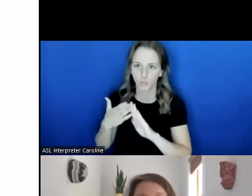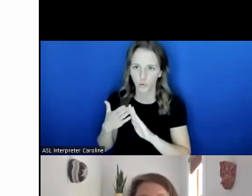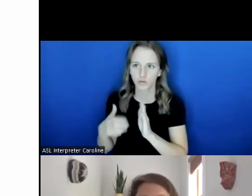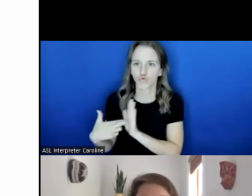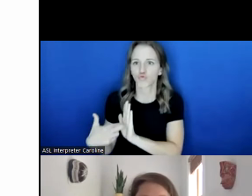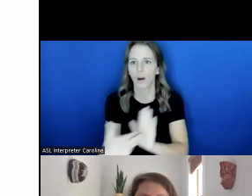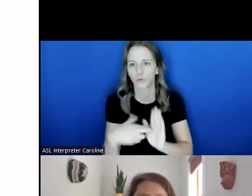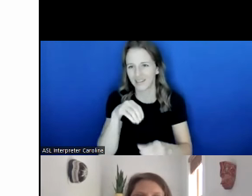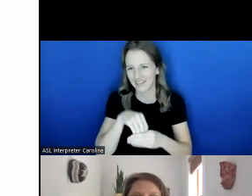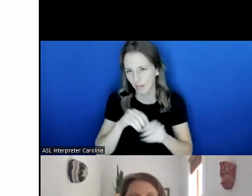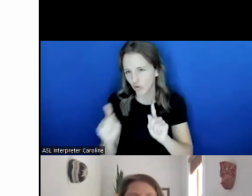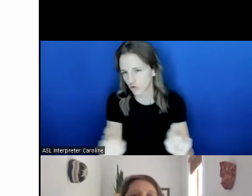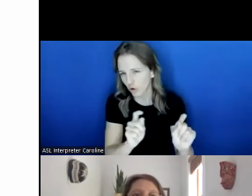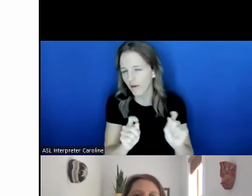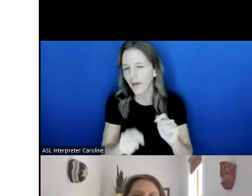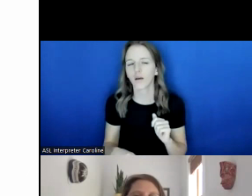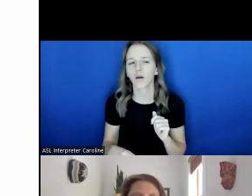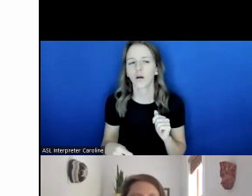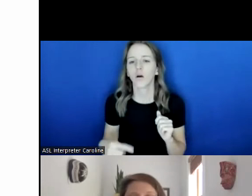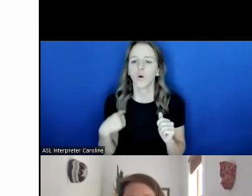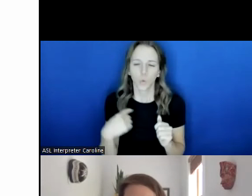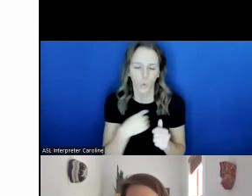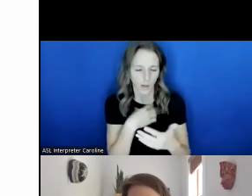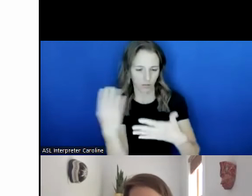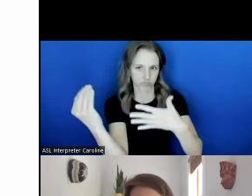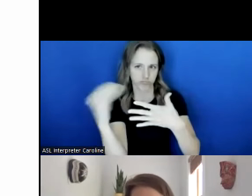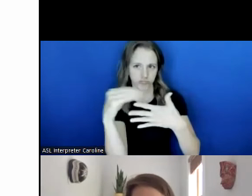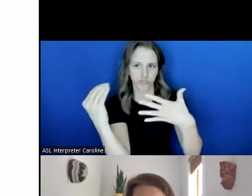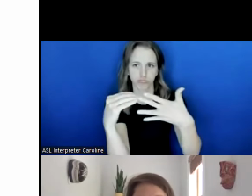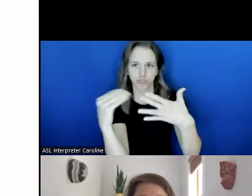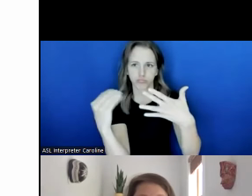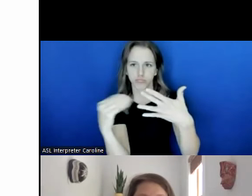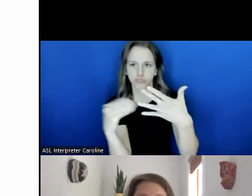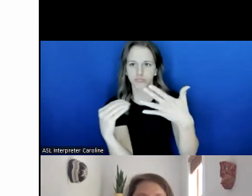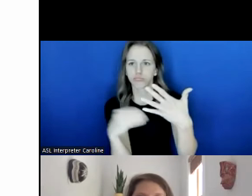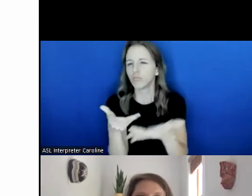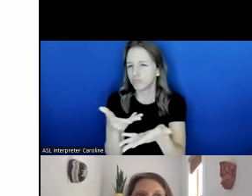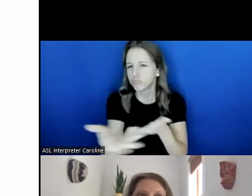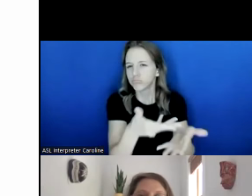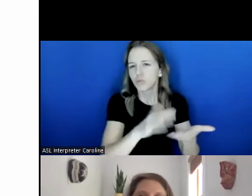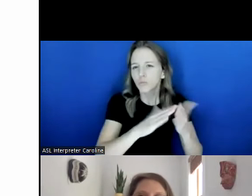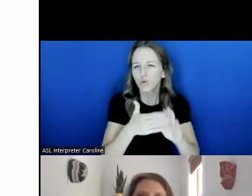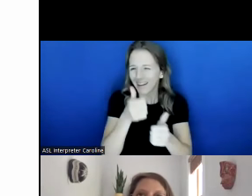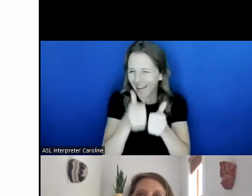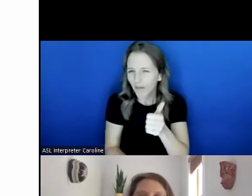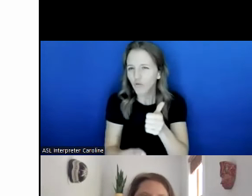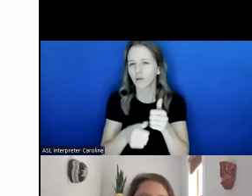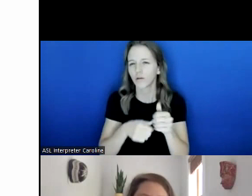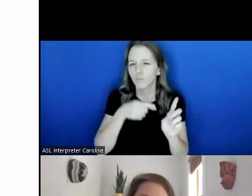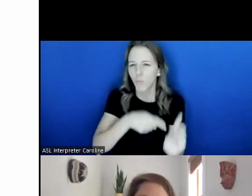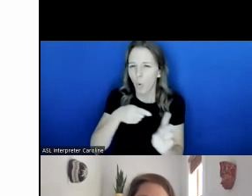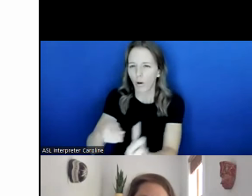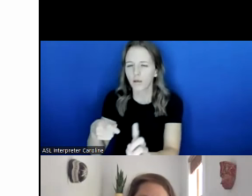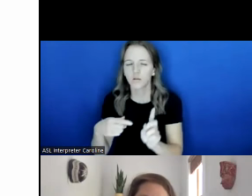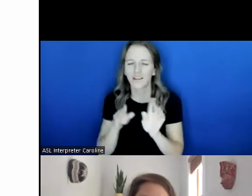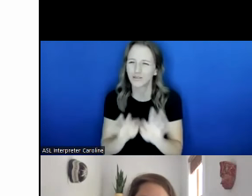survey. And so again, we baked community engagement in at every point, and we think that was a really important part of our process